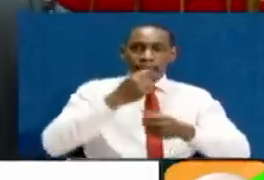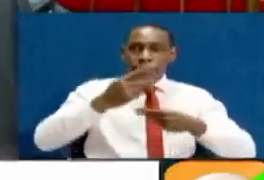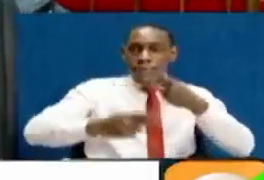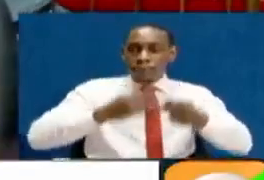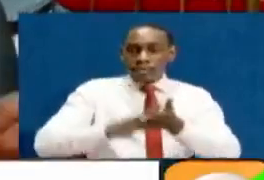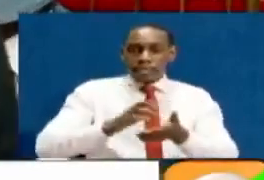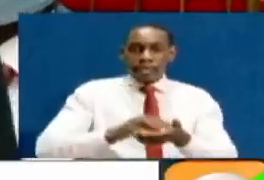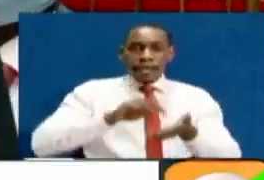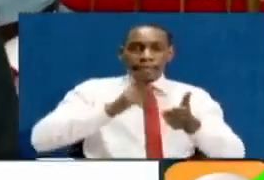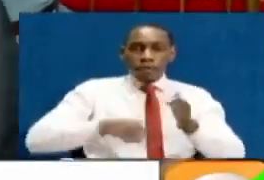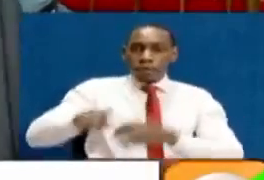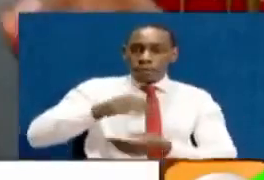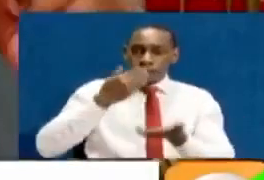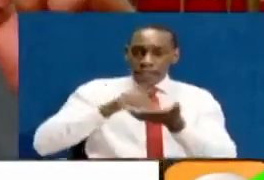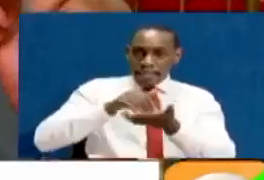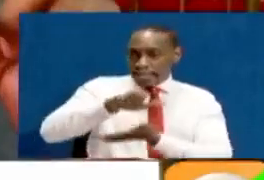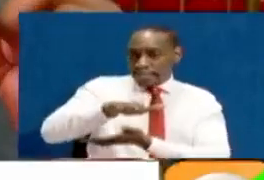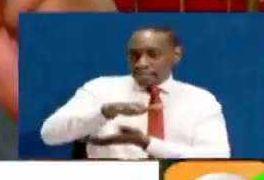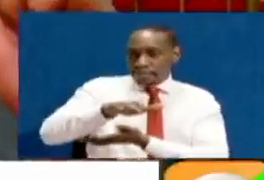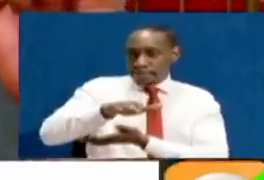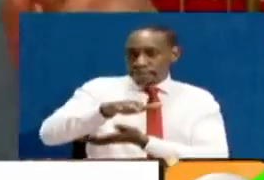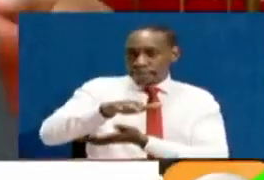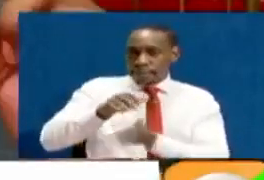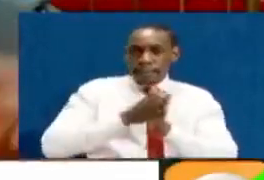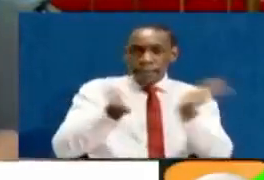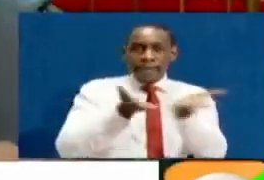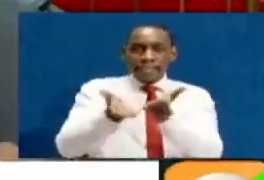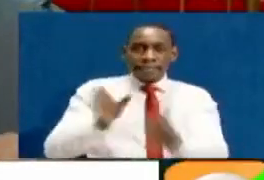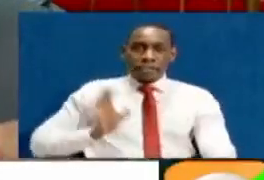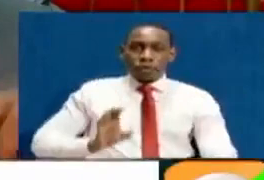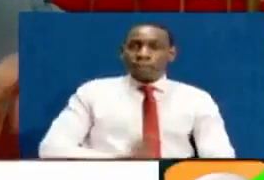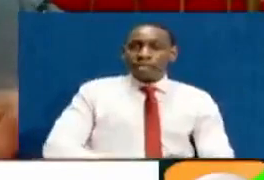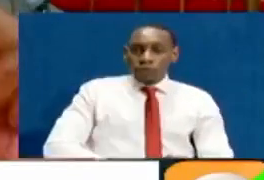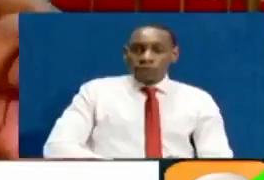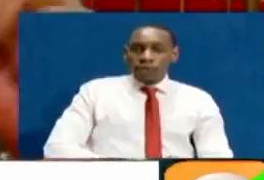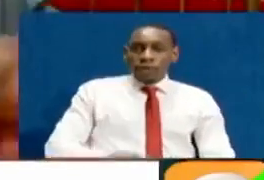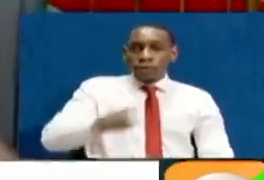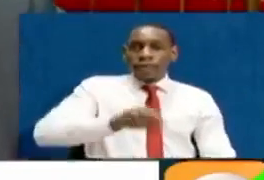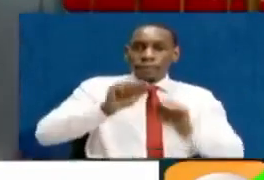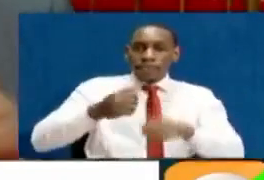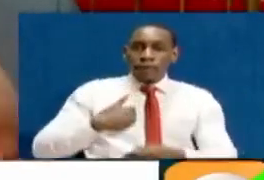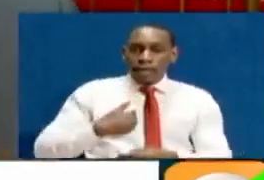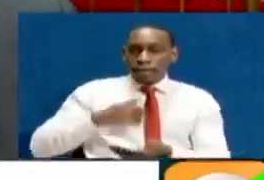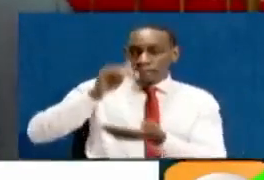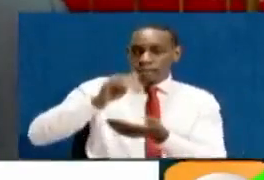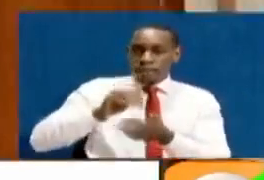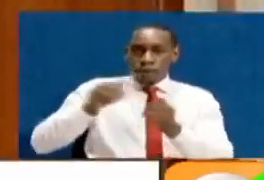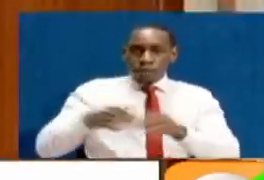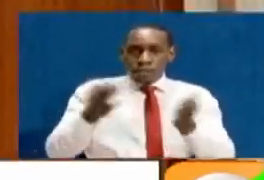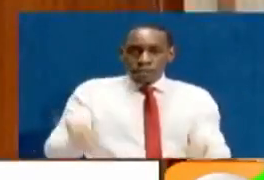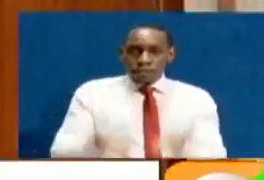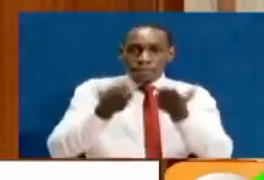process. So that's why we are writing to Public Service Commission, so that we can get a waiver to promote